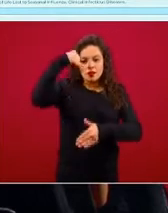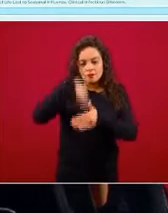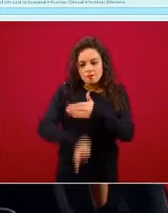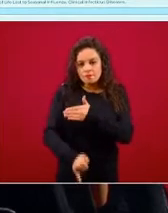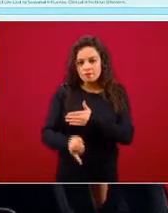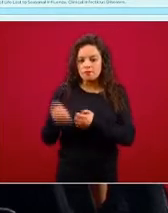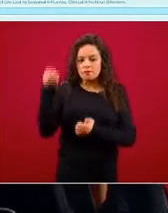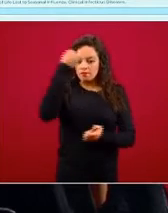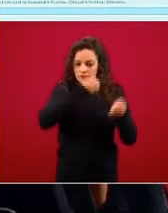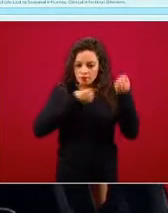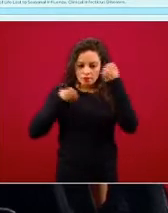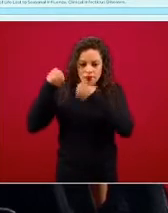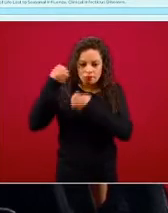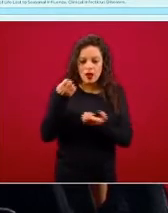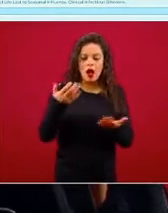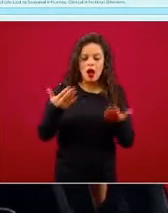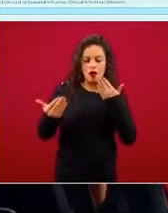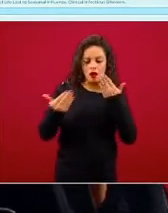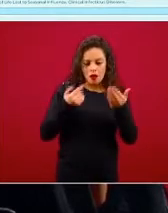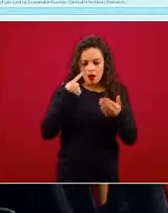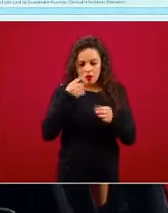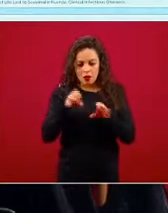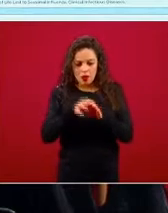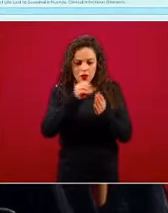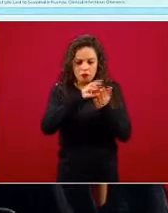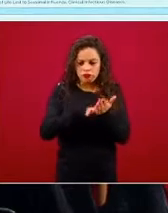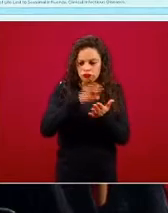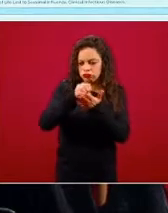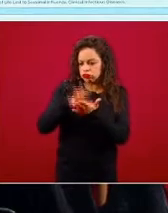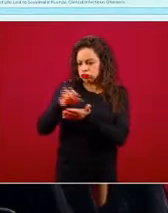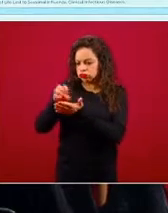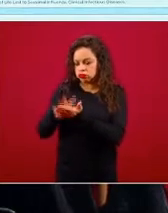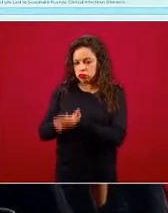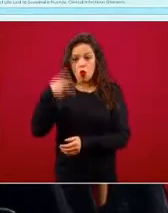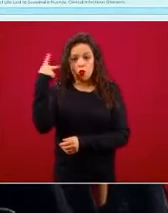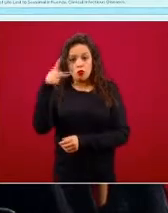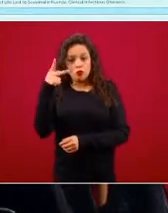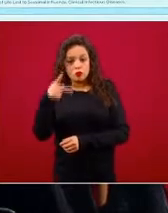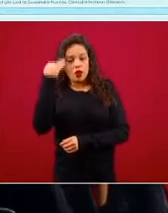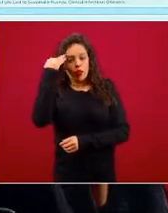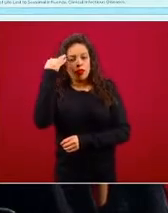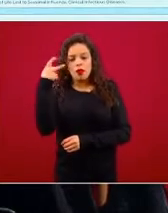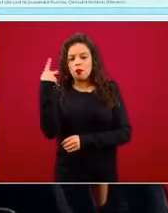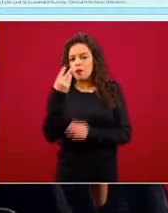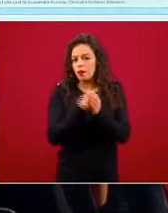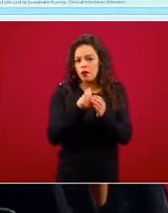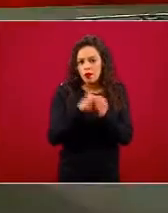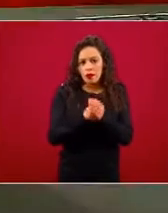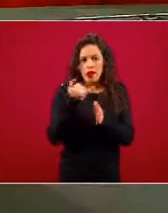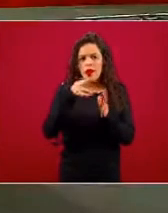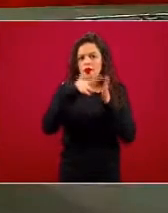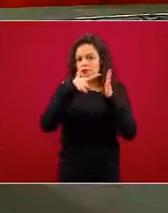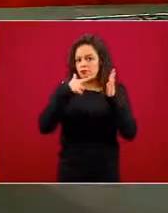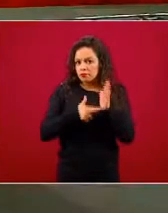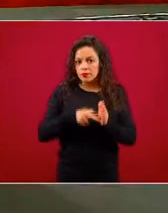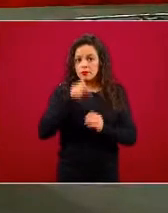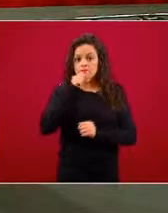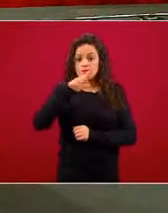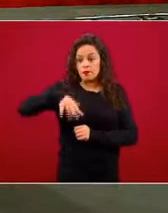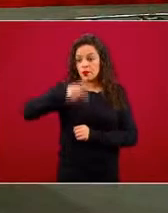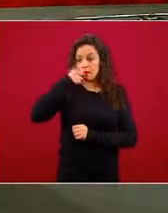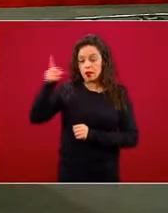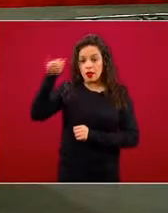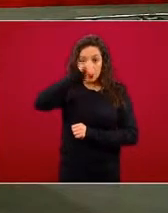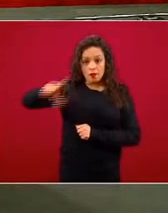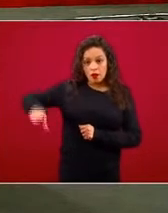own rules. And that, as we've said, and as Dr. Scheinbaum said, requires that we continue with formal procedures in